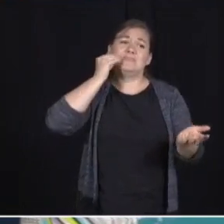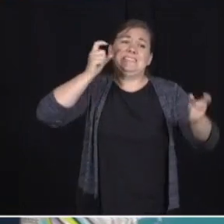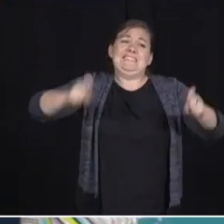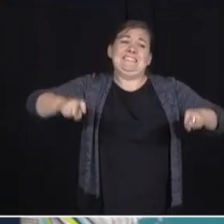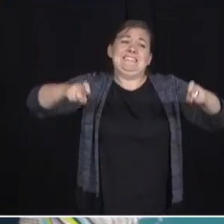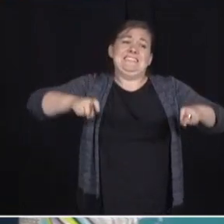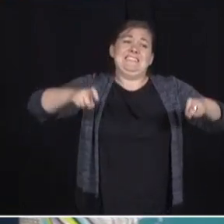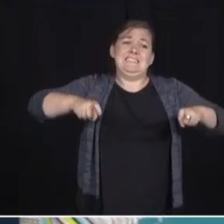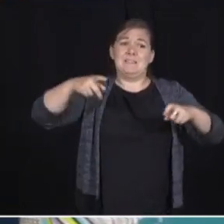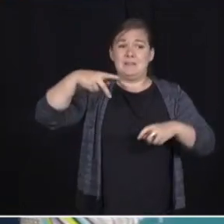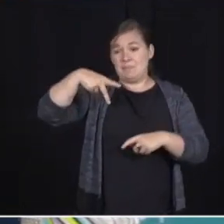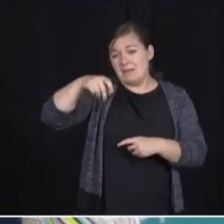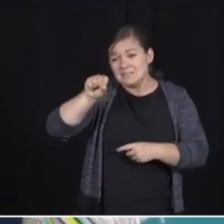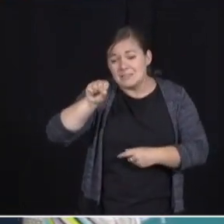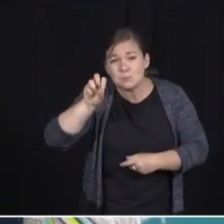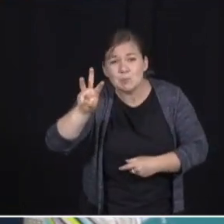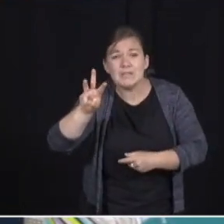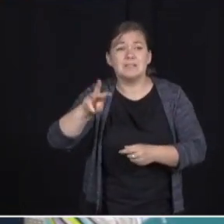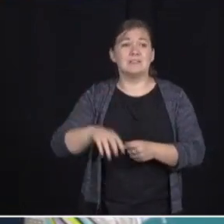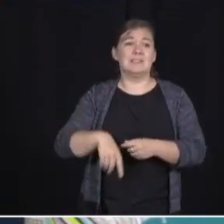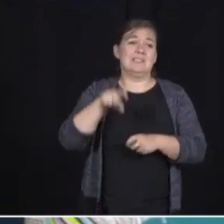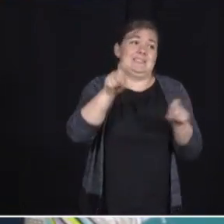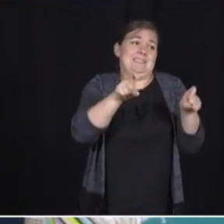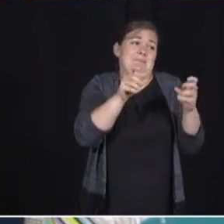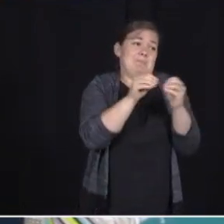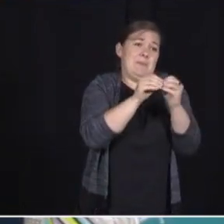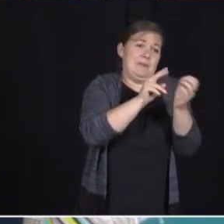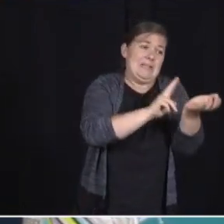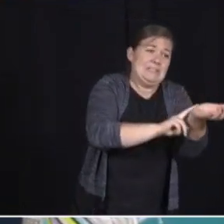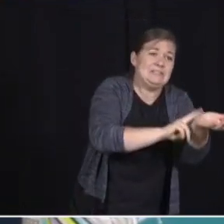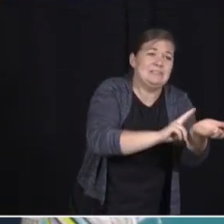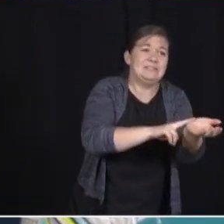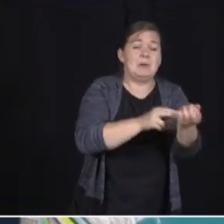PSWs and nurses and other support workers there.